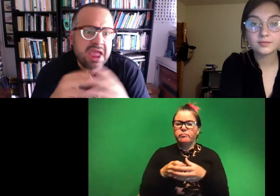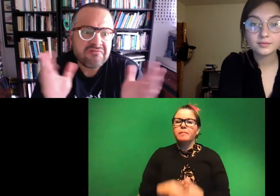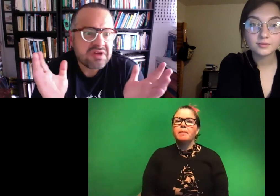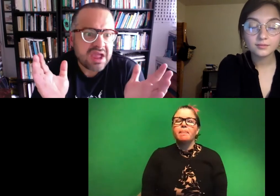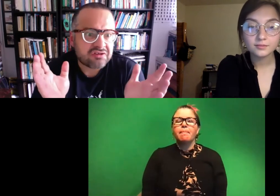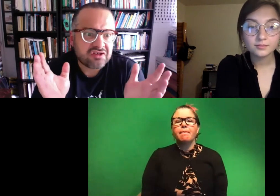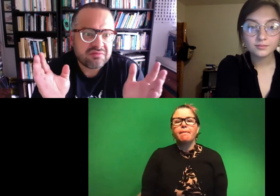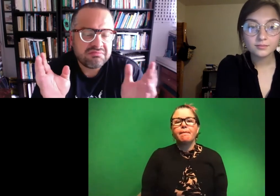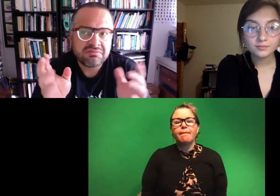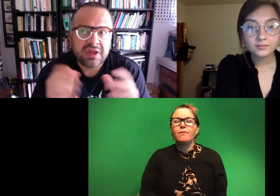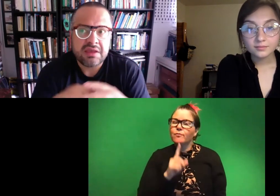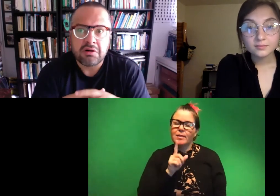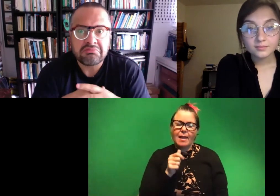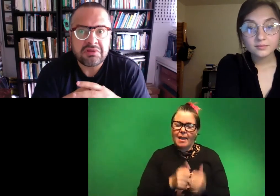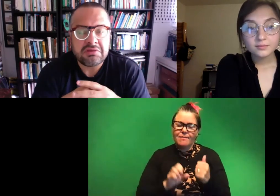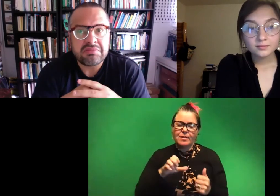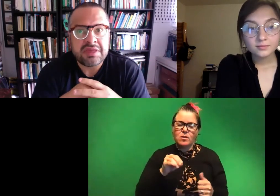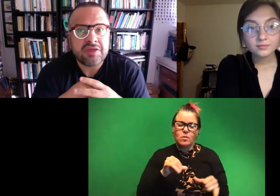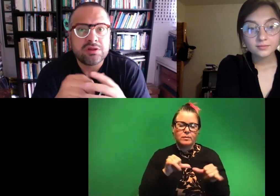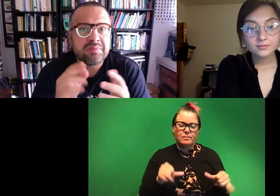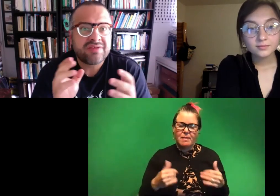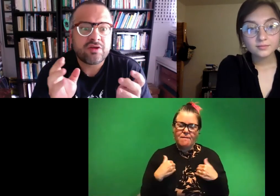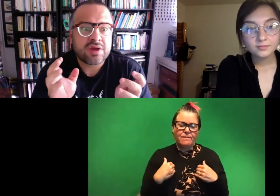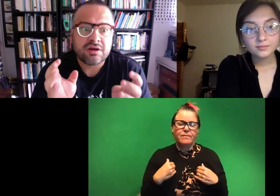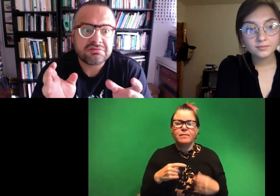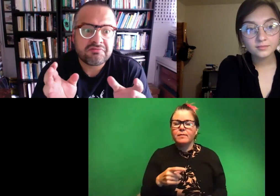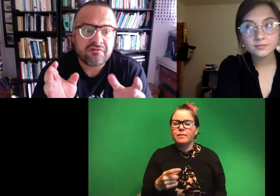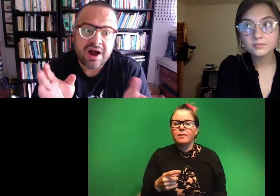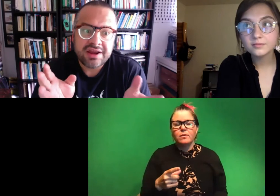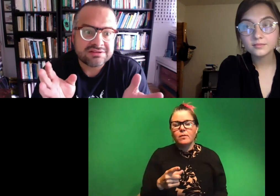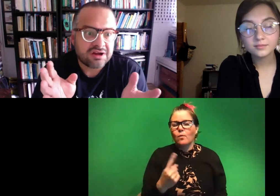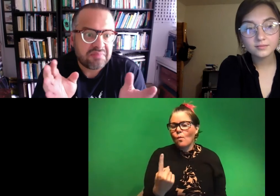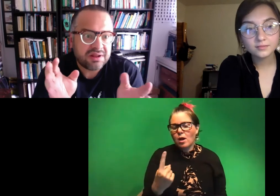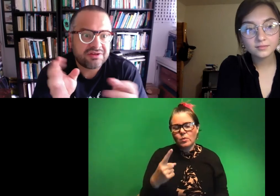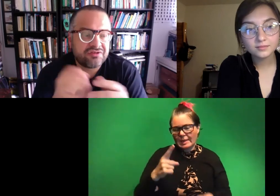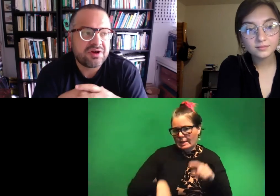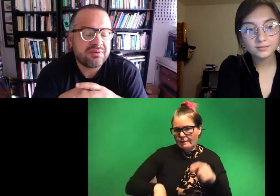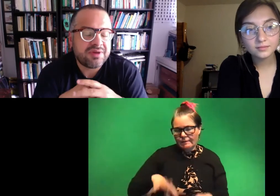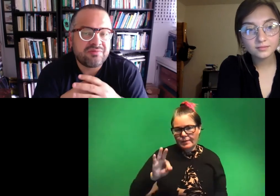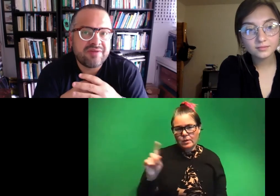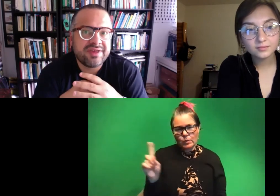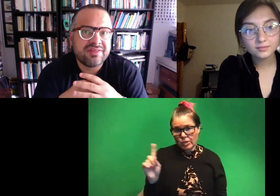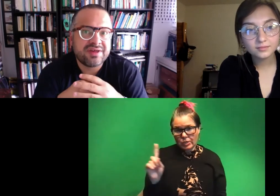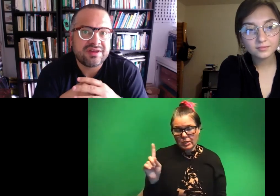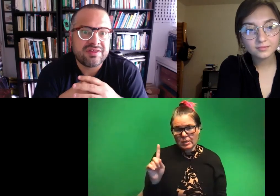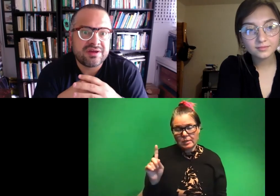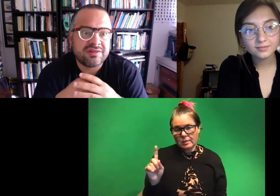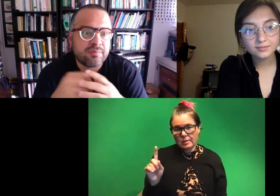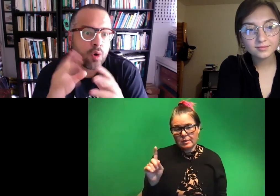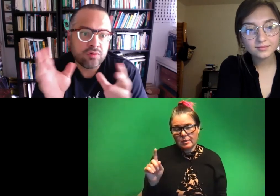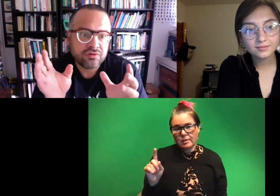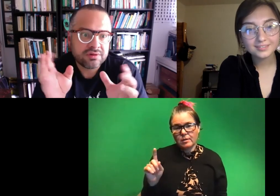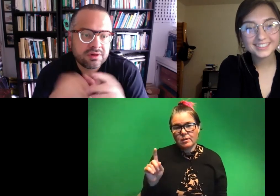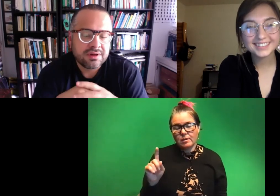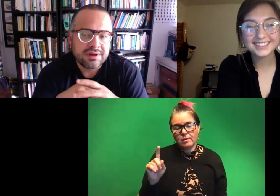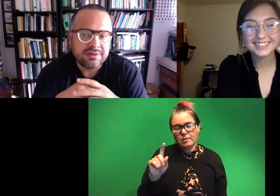In every ecosystem, the only place that you cannot find a dung beetle is maybe in the